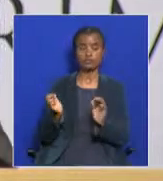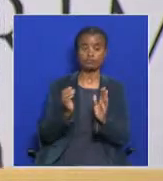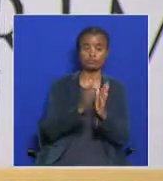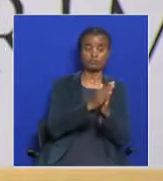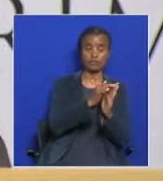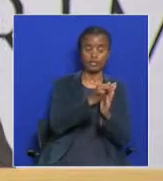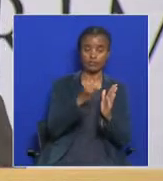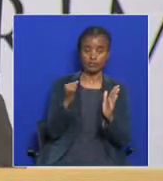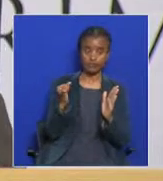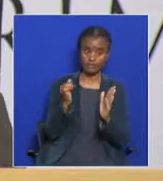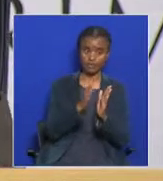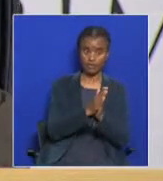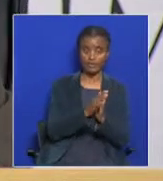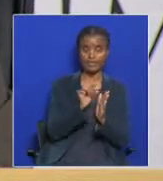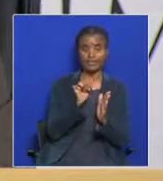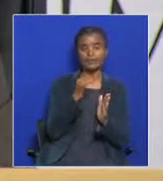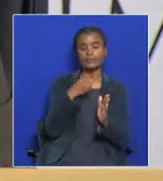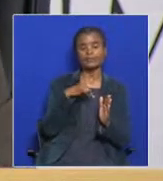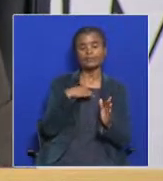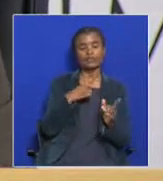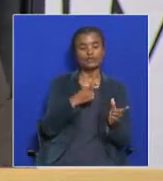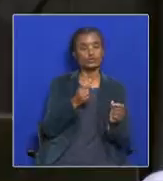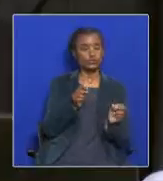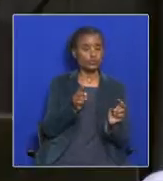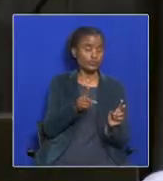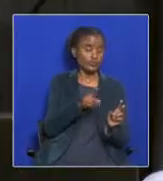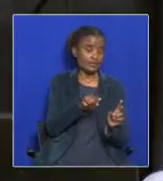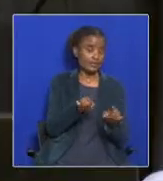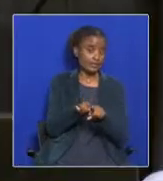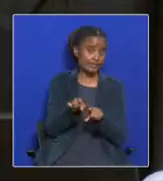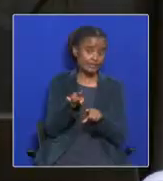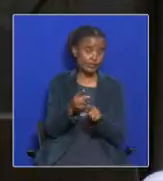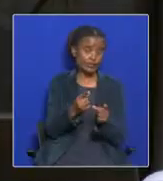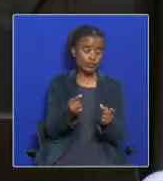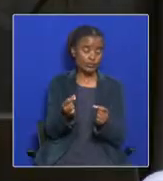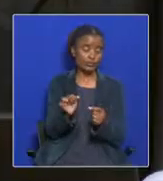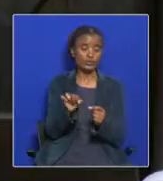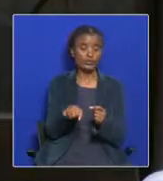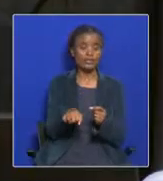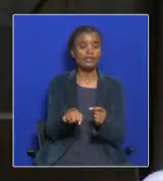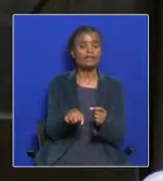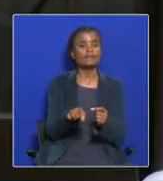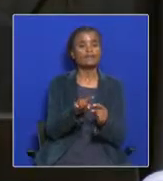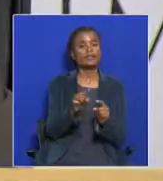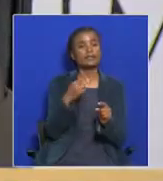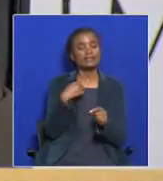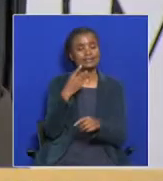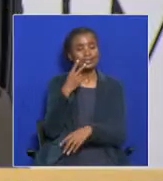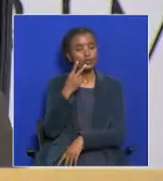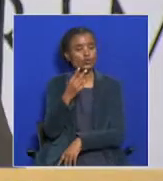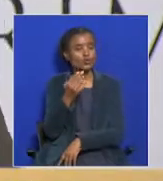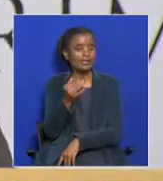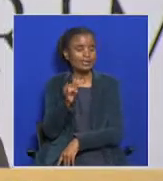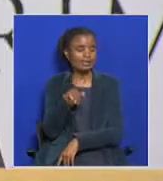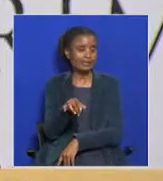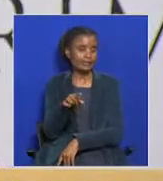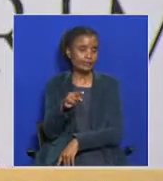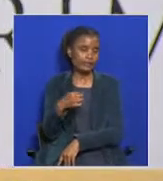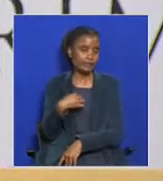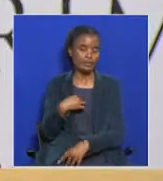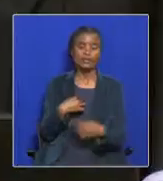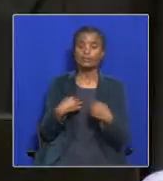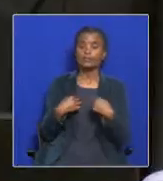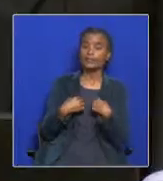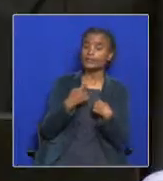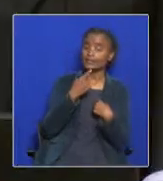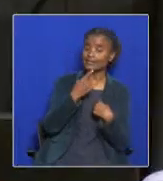you'll have the same yes. stance on I'm saying that's what it looks like to me. But I'm saying to you it's the norm. It's the Okay. norm. Keep in mind, we don't